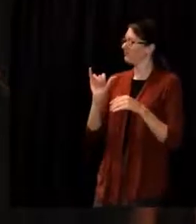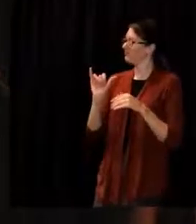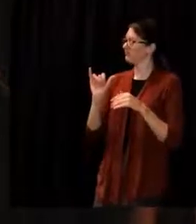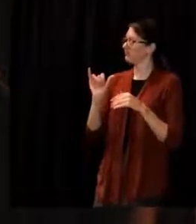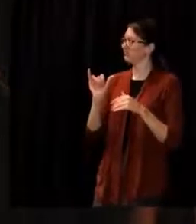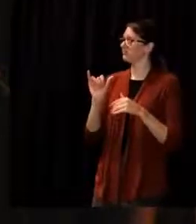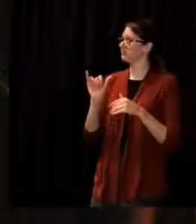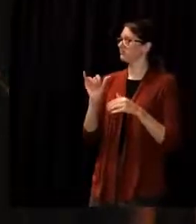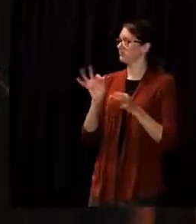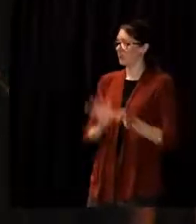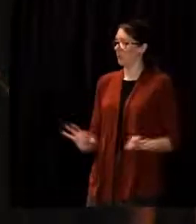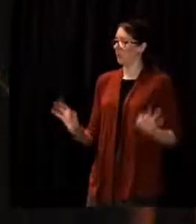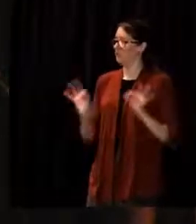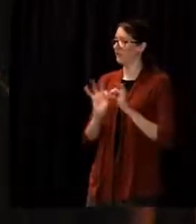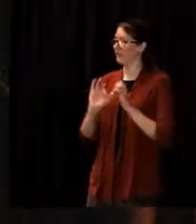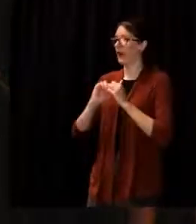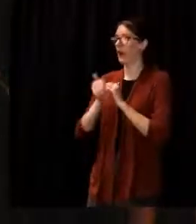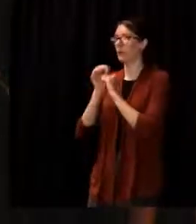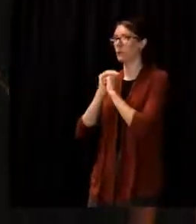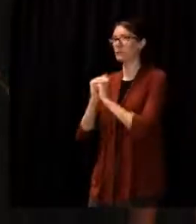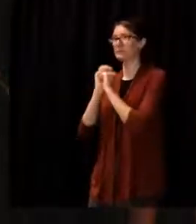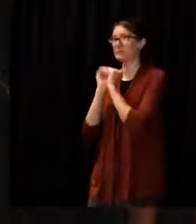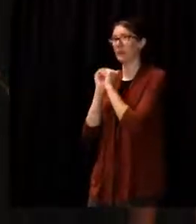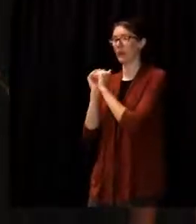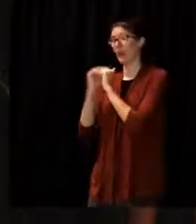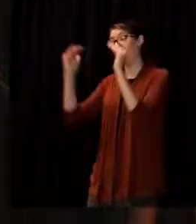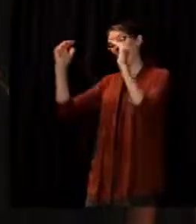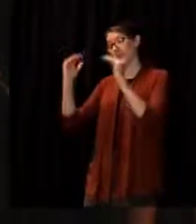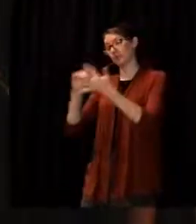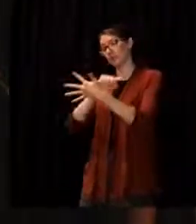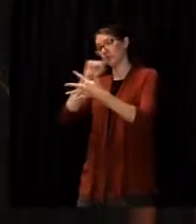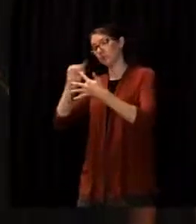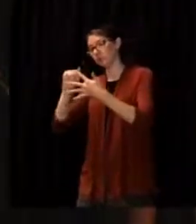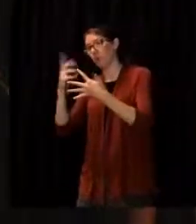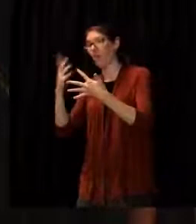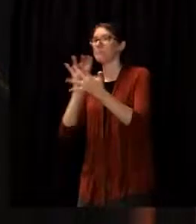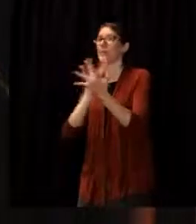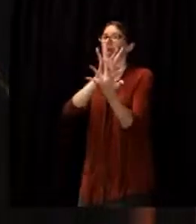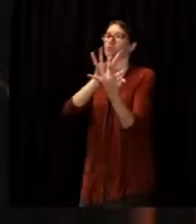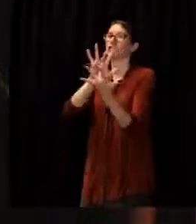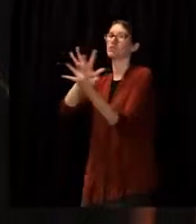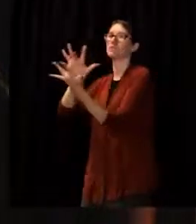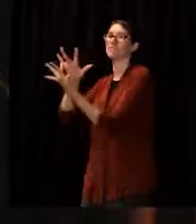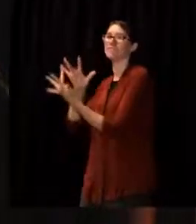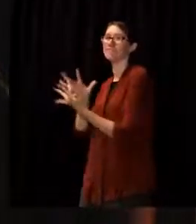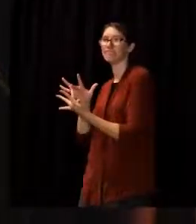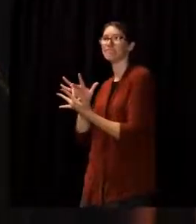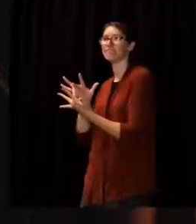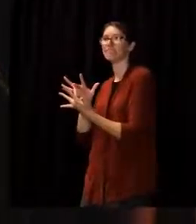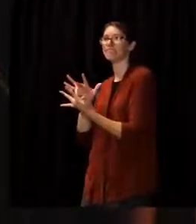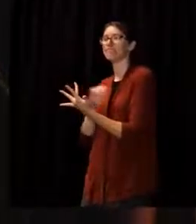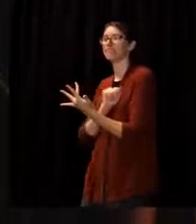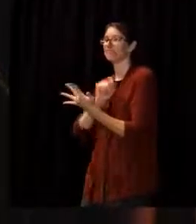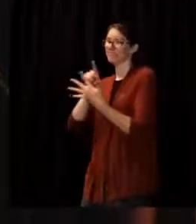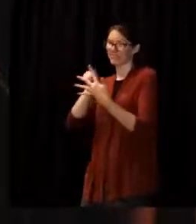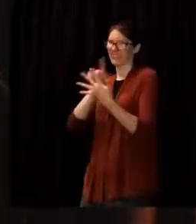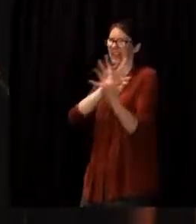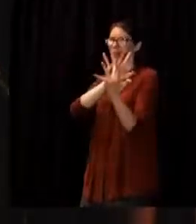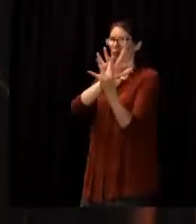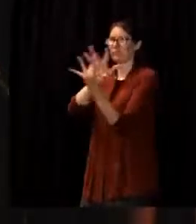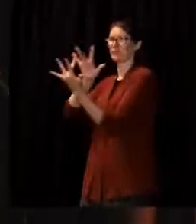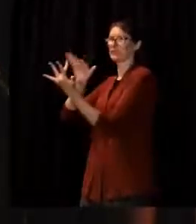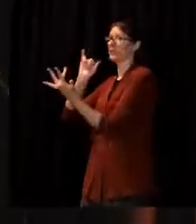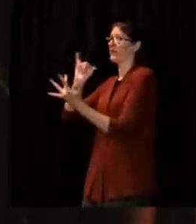in terms of our worship together. I move now to our next category, and that's outreach. Now, first of all, let's highlight this. Outreach is every one of